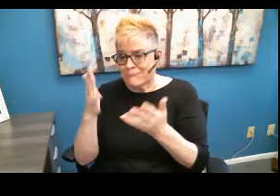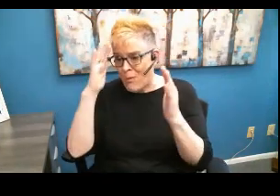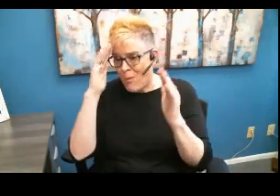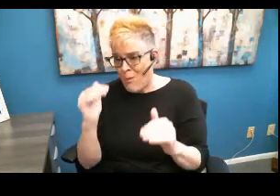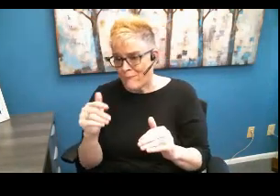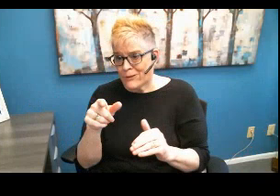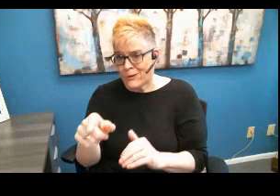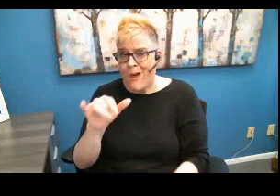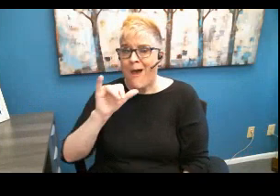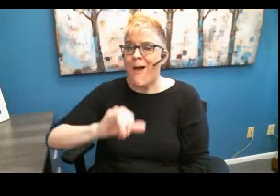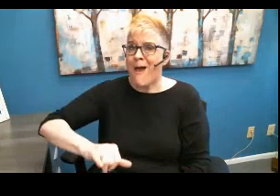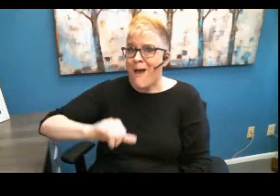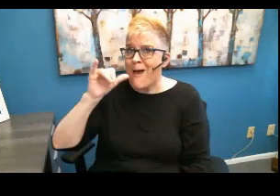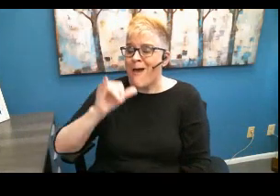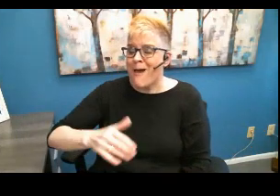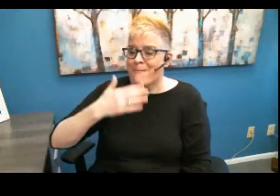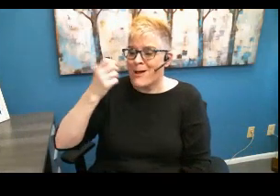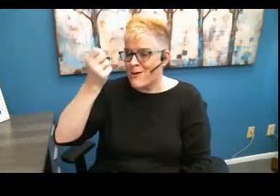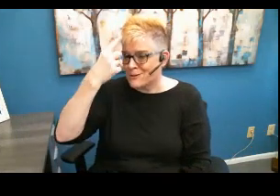the mark for everybody.